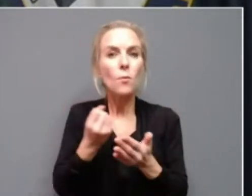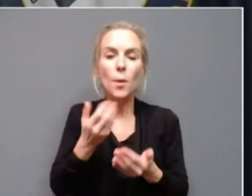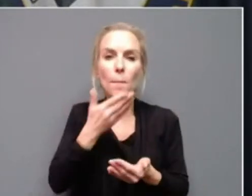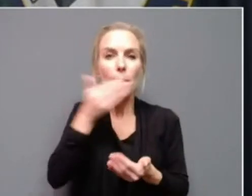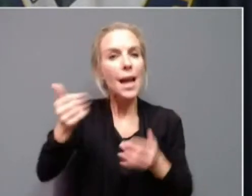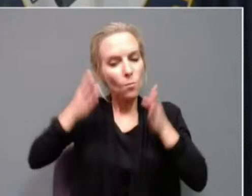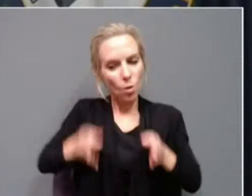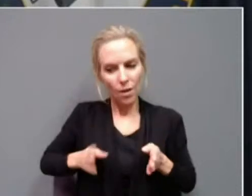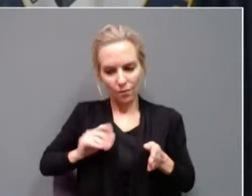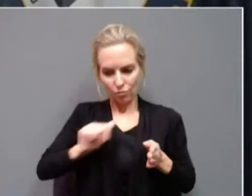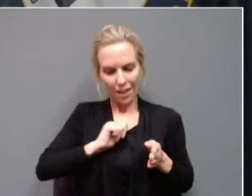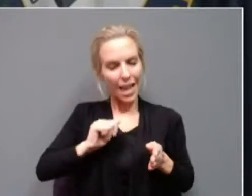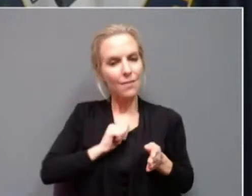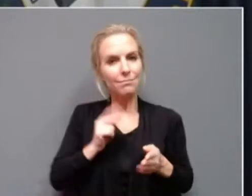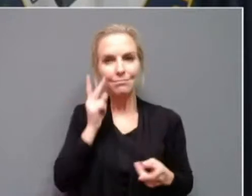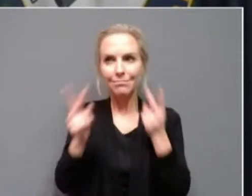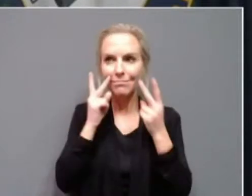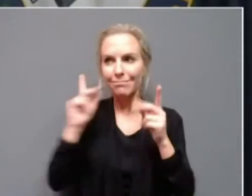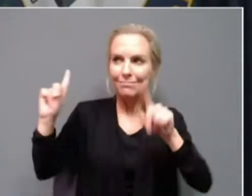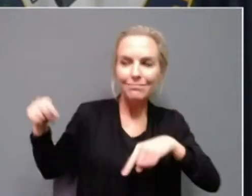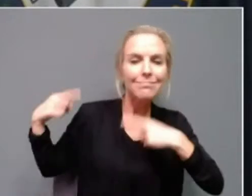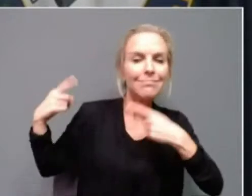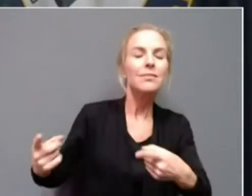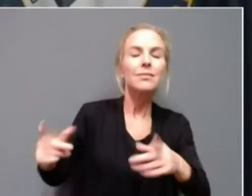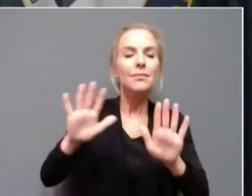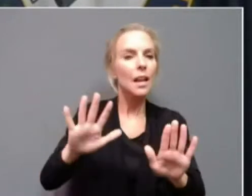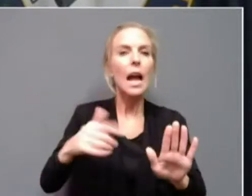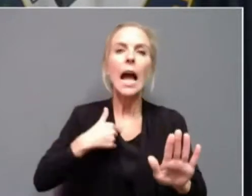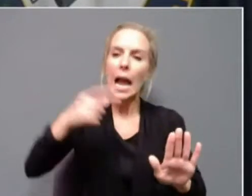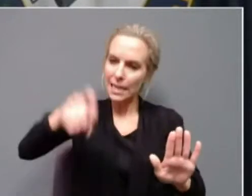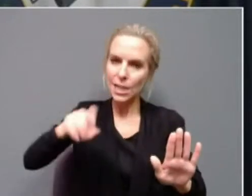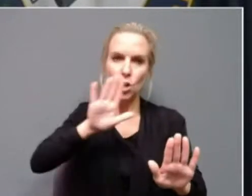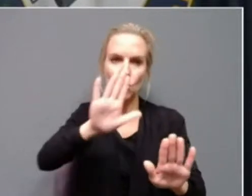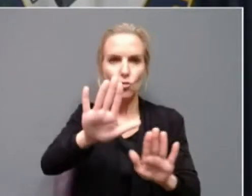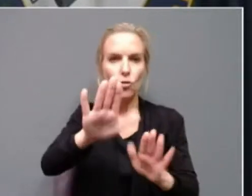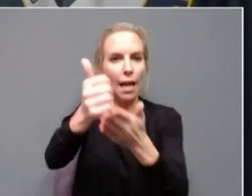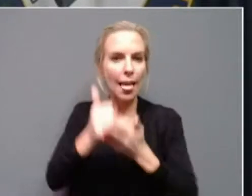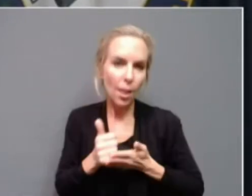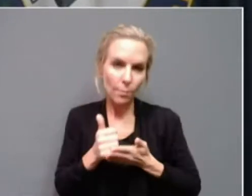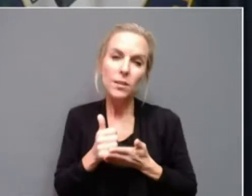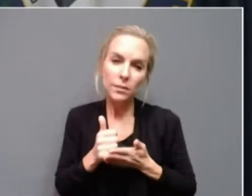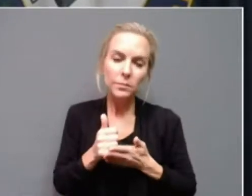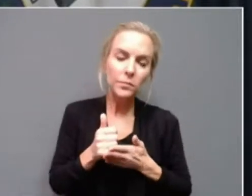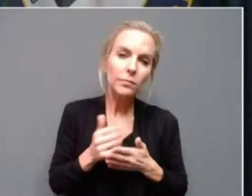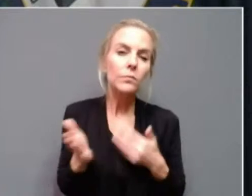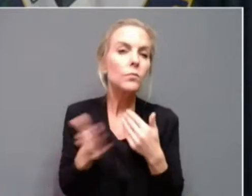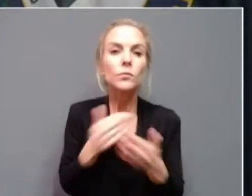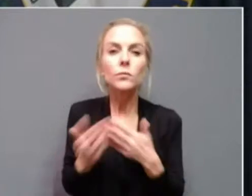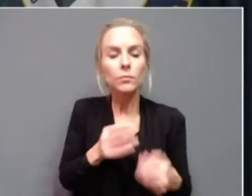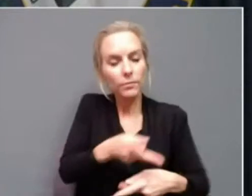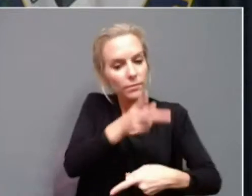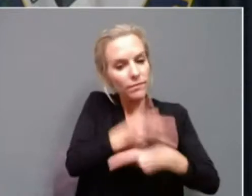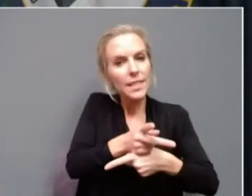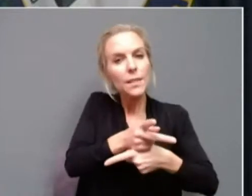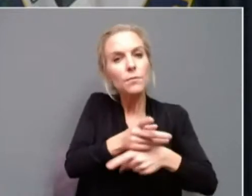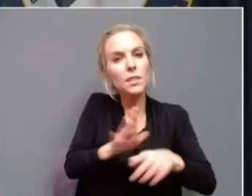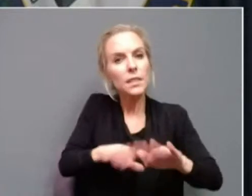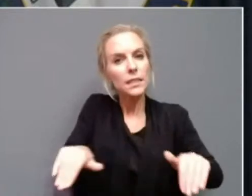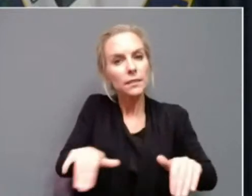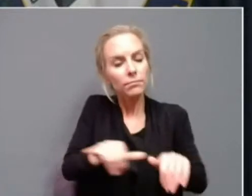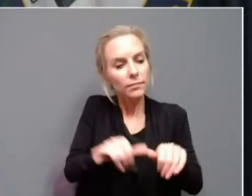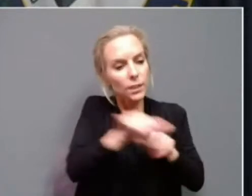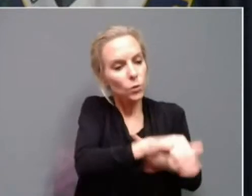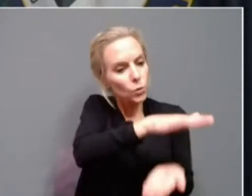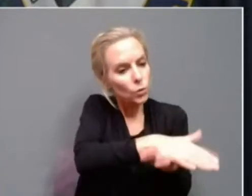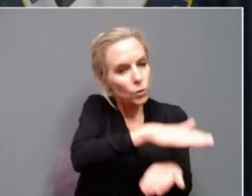we have seen in decades. So I need your help, whether it's to keep kids in school, to save